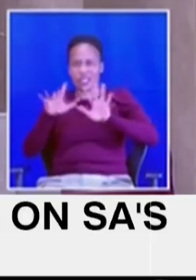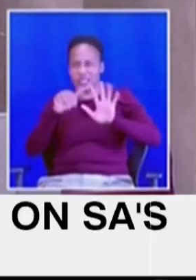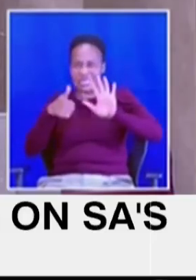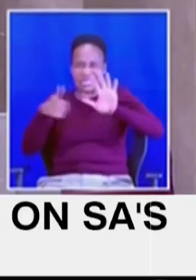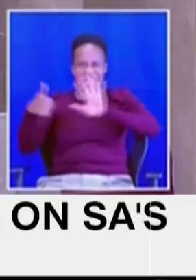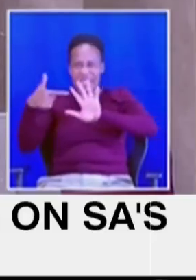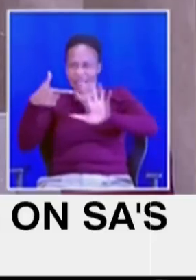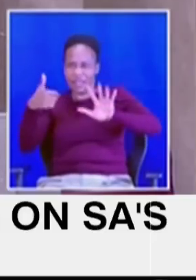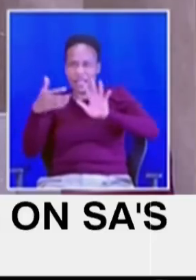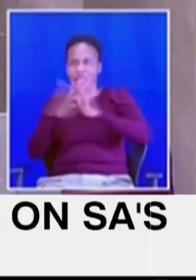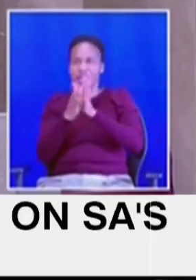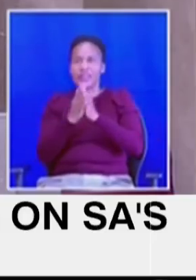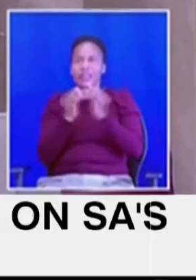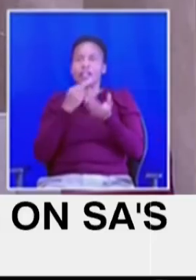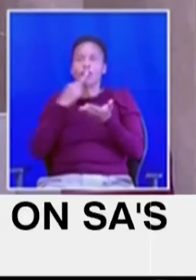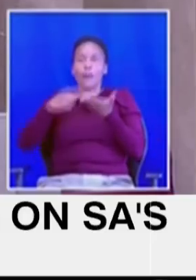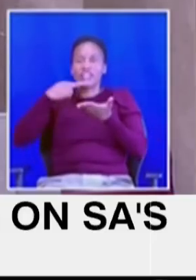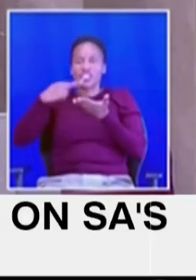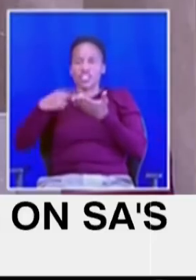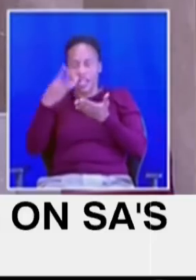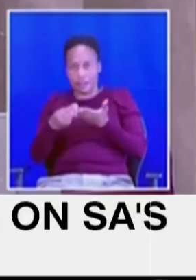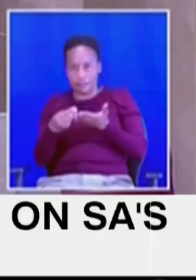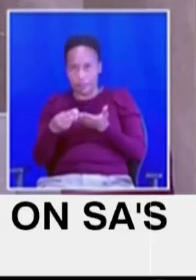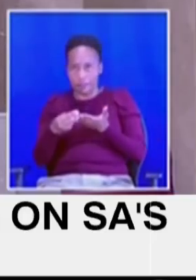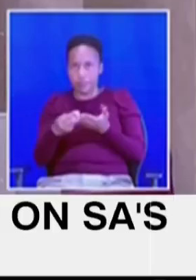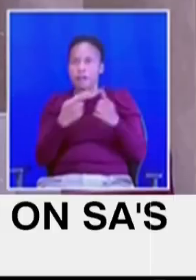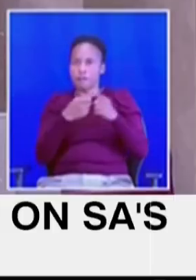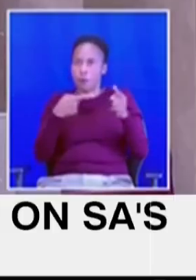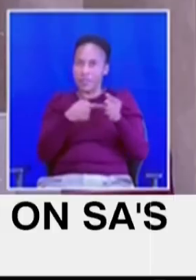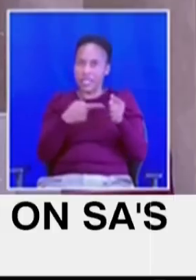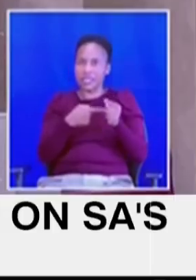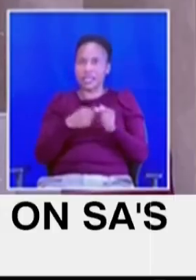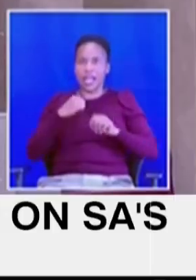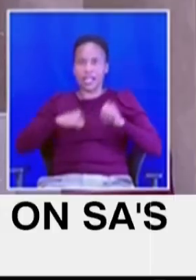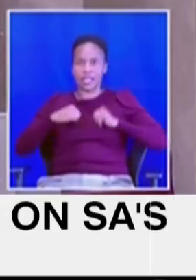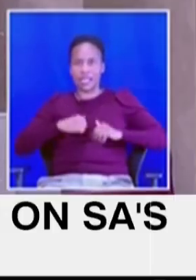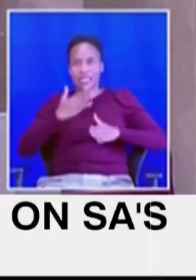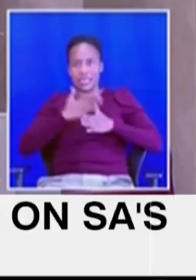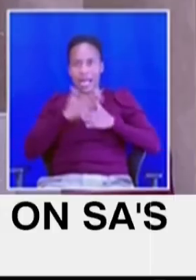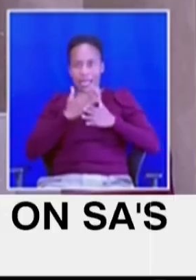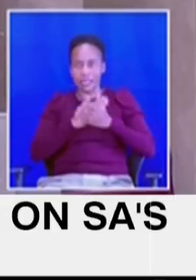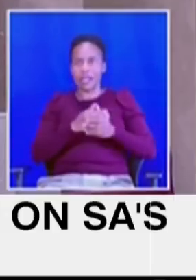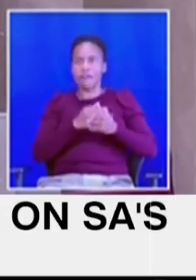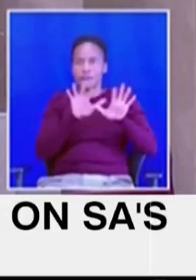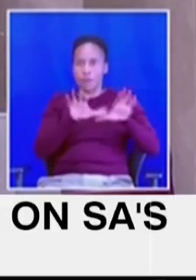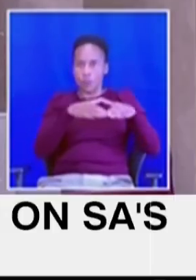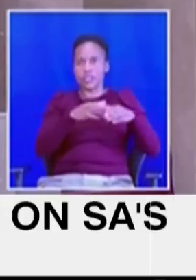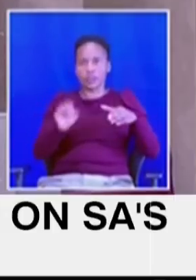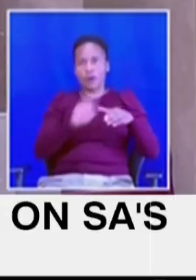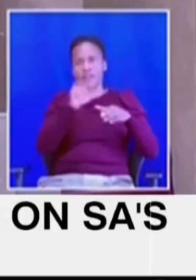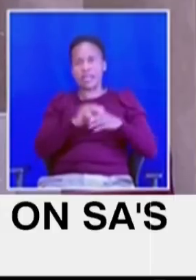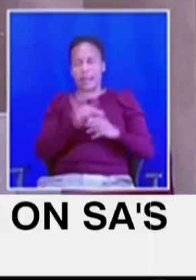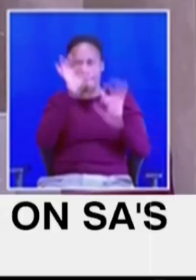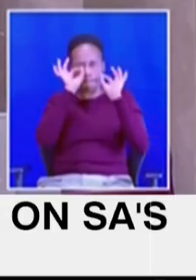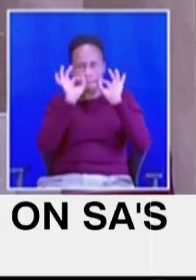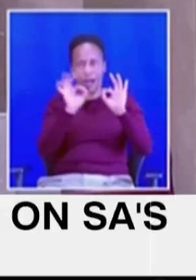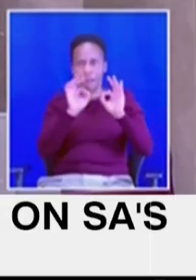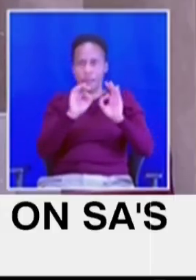According to the Financial Action Task Force, South Africa has made significant progress by